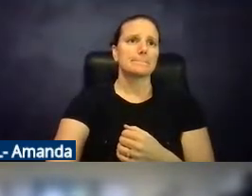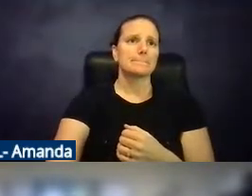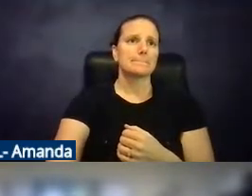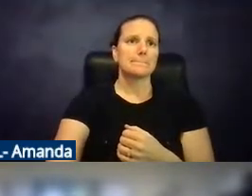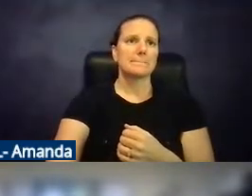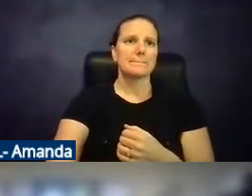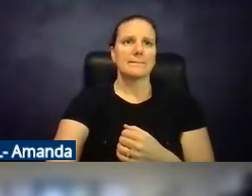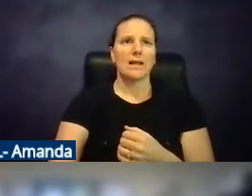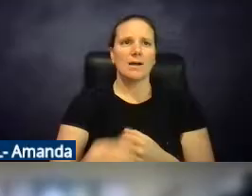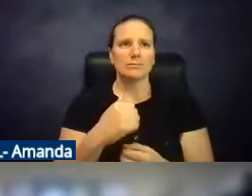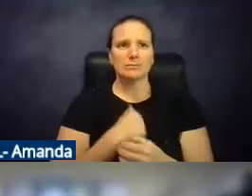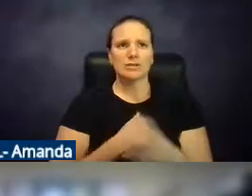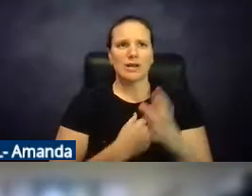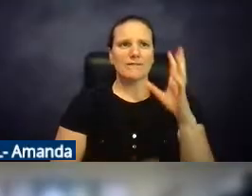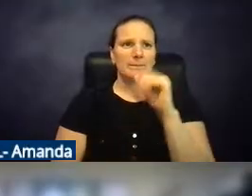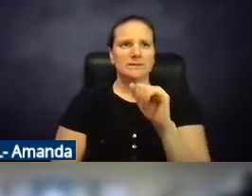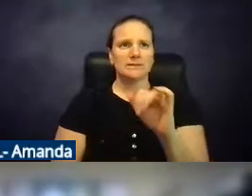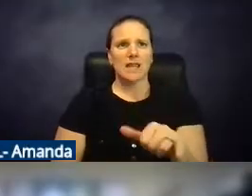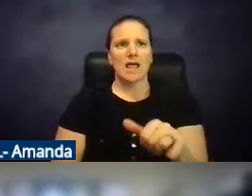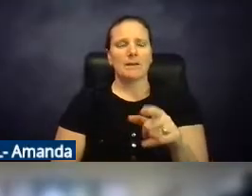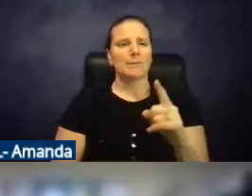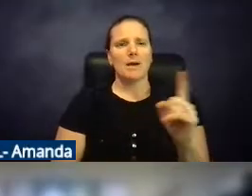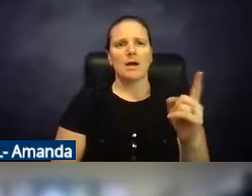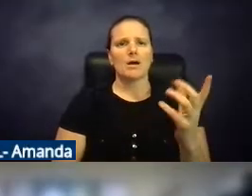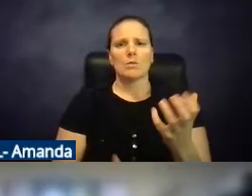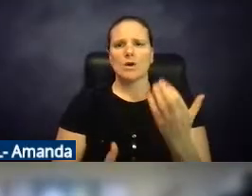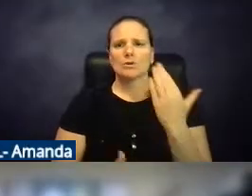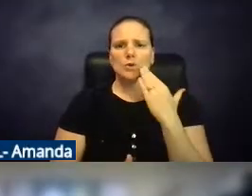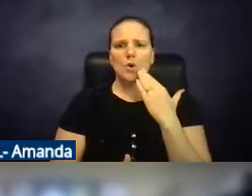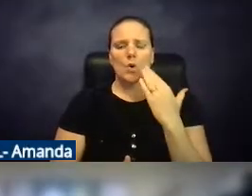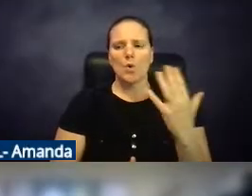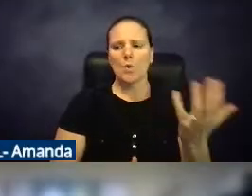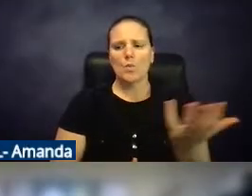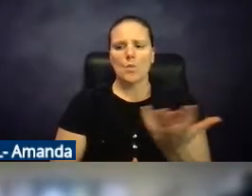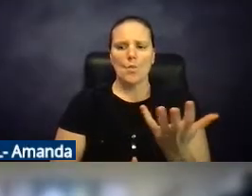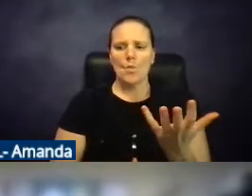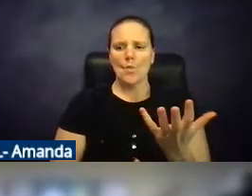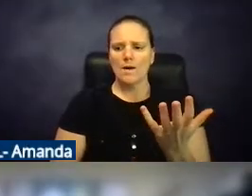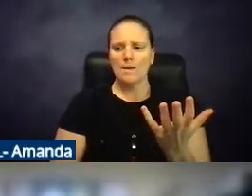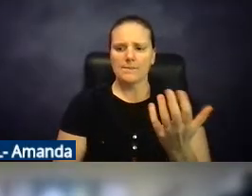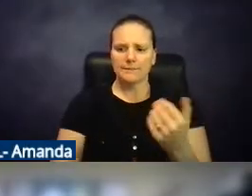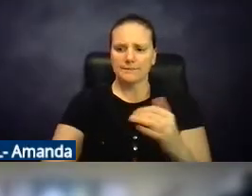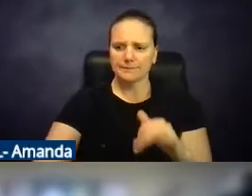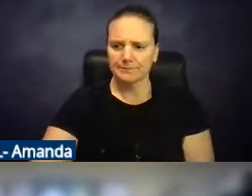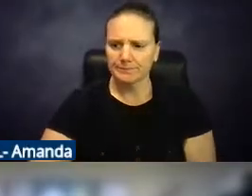missed that, but I just wanted to know what the